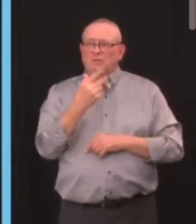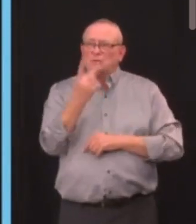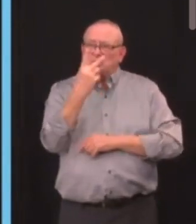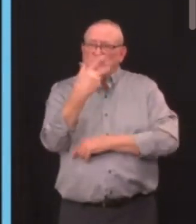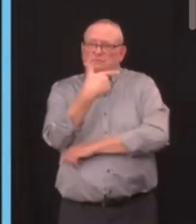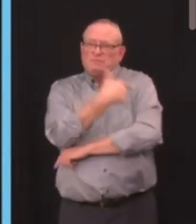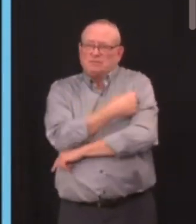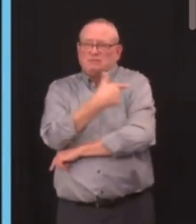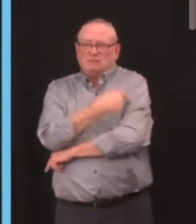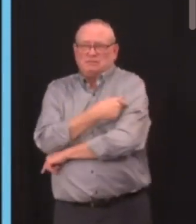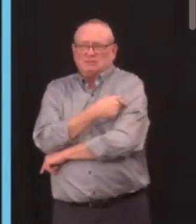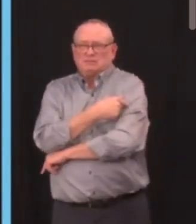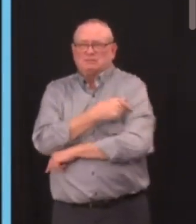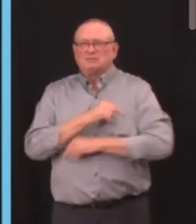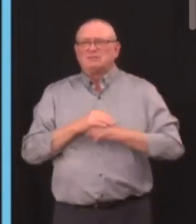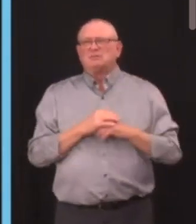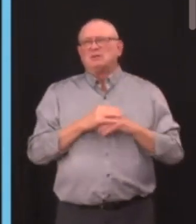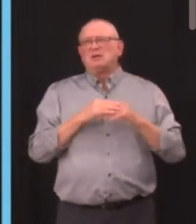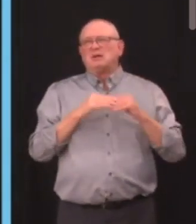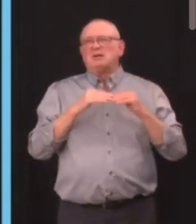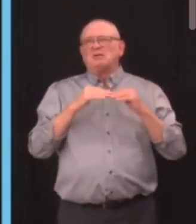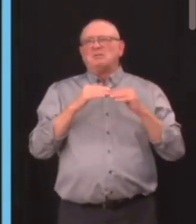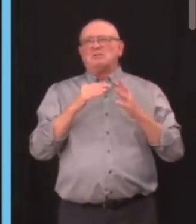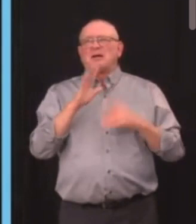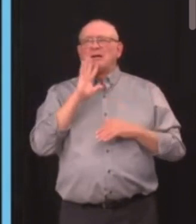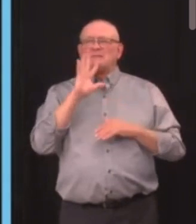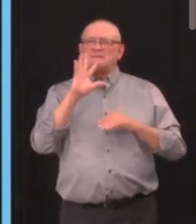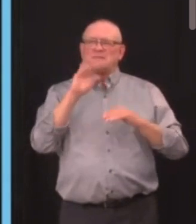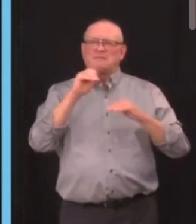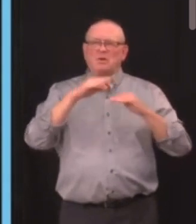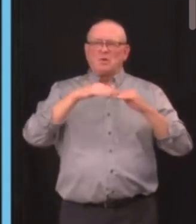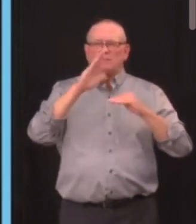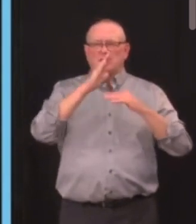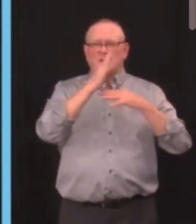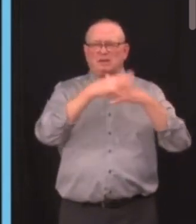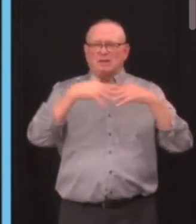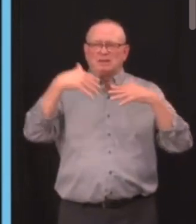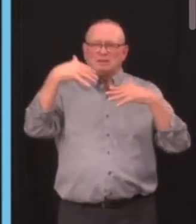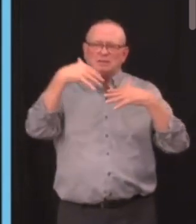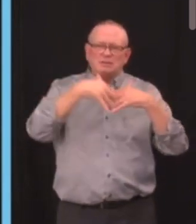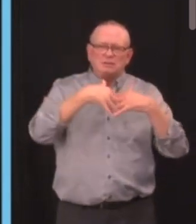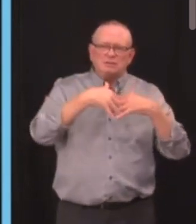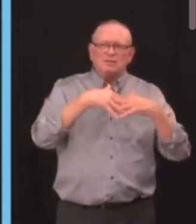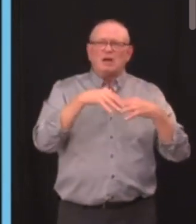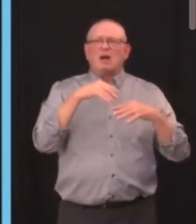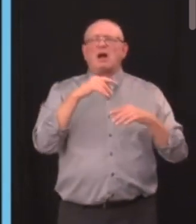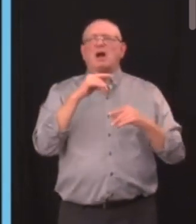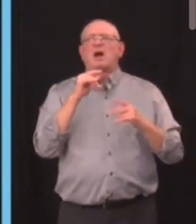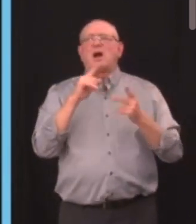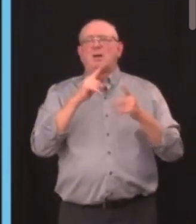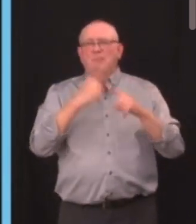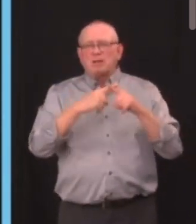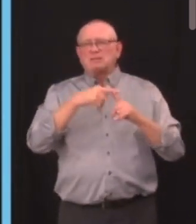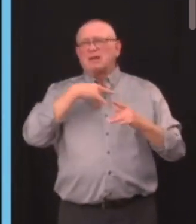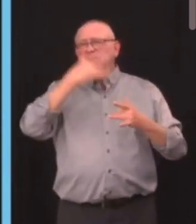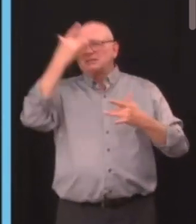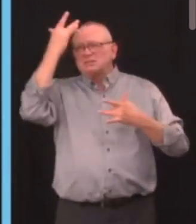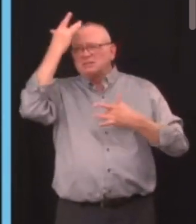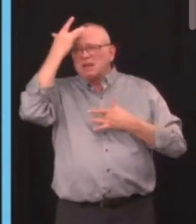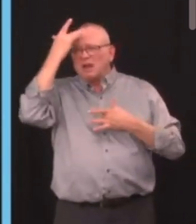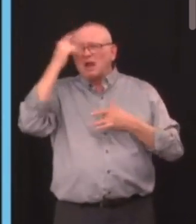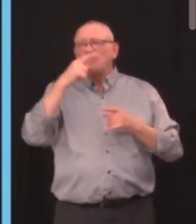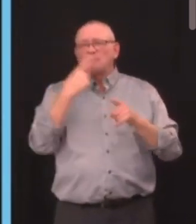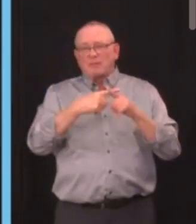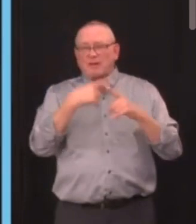and people age 70 and over and First Nations people age 60 and over with 3 or fewer doses